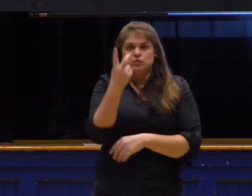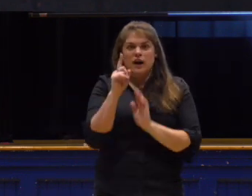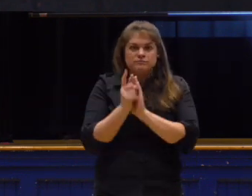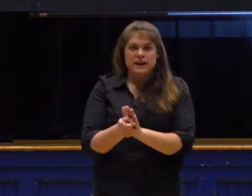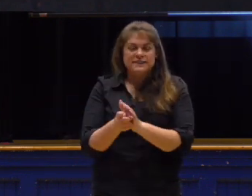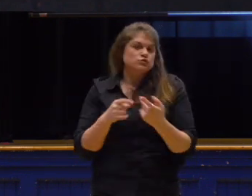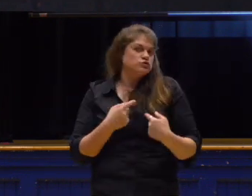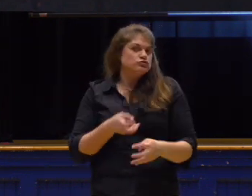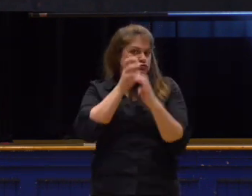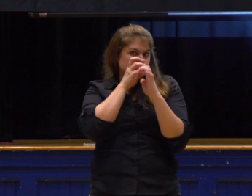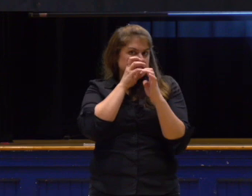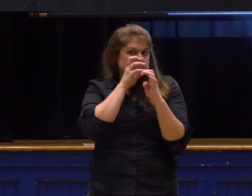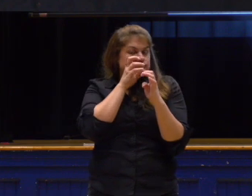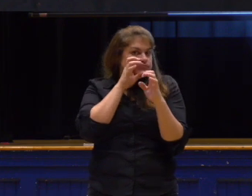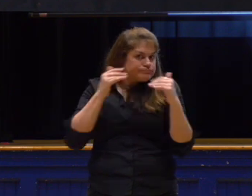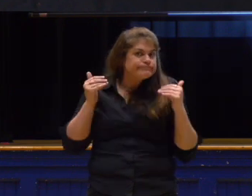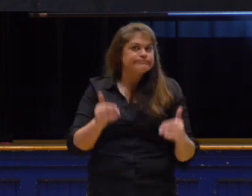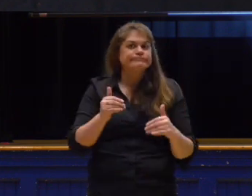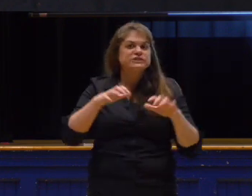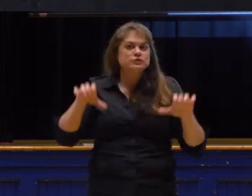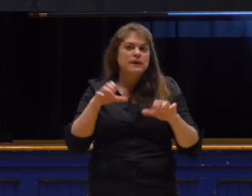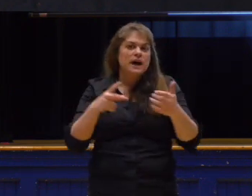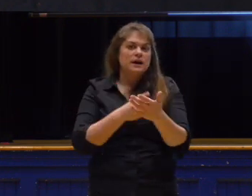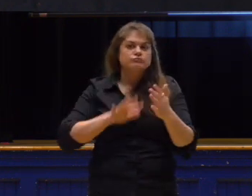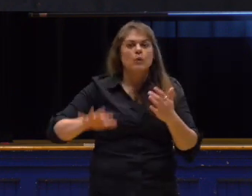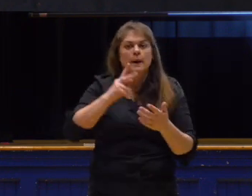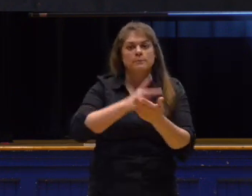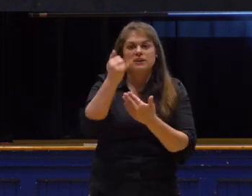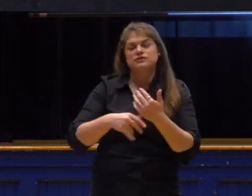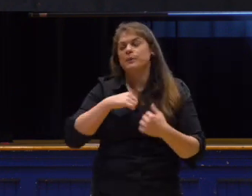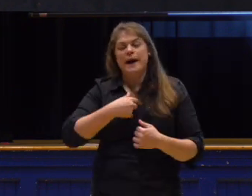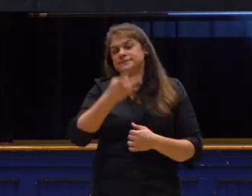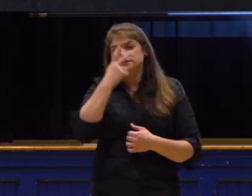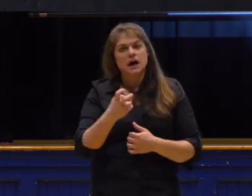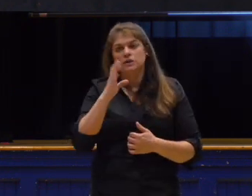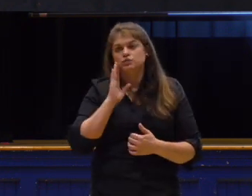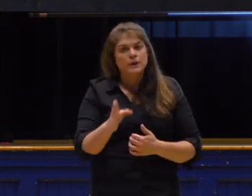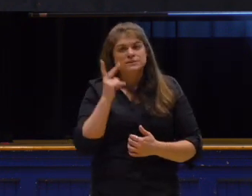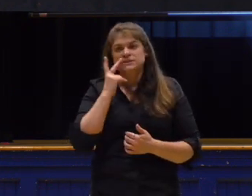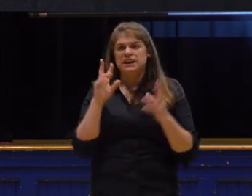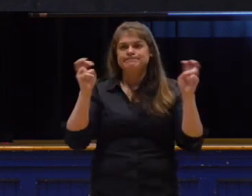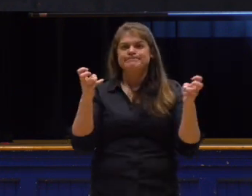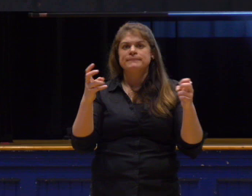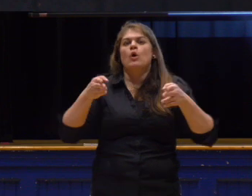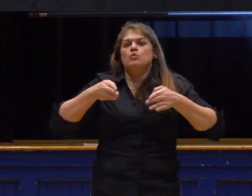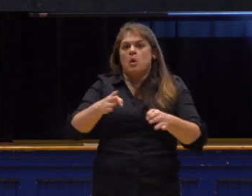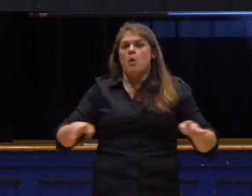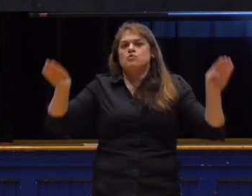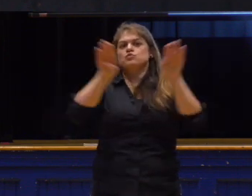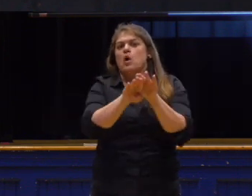we strictly enforce that on our projects. So I don't think you would see the kind of closures that you're thinking